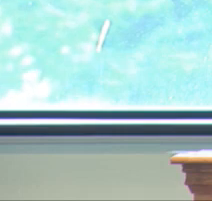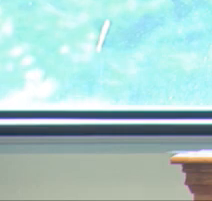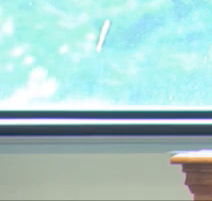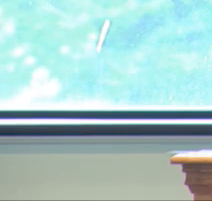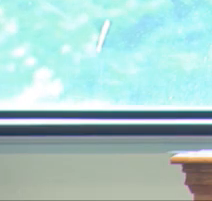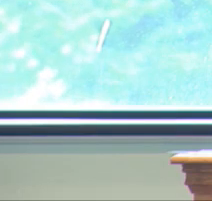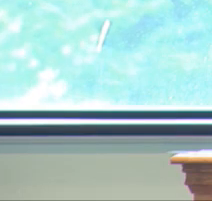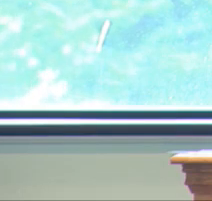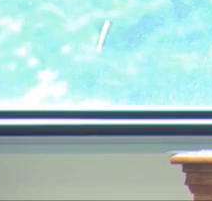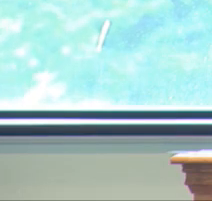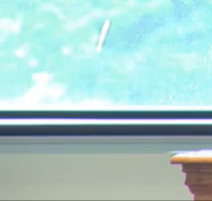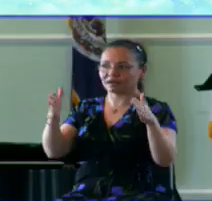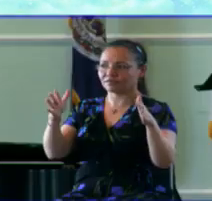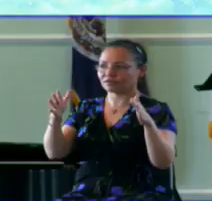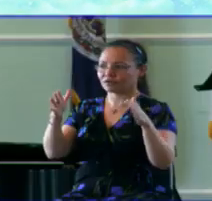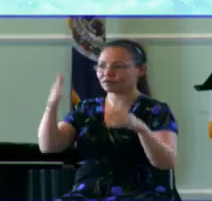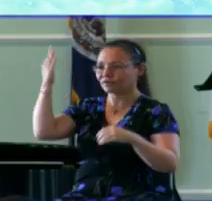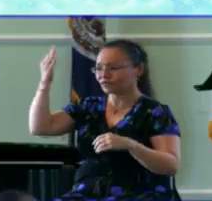that